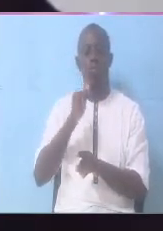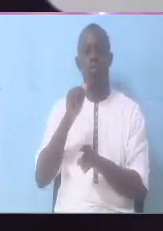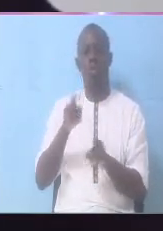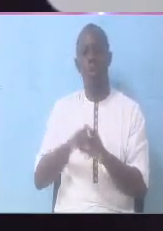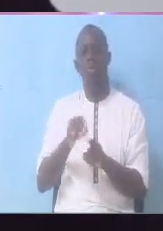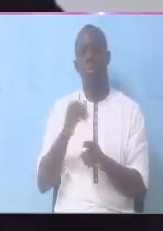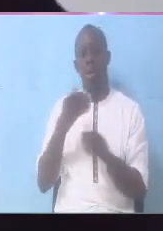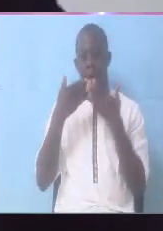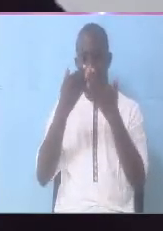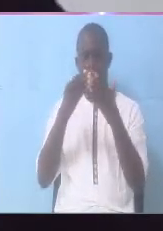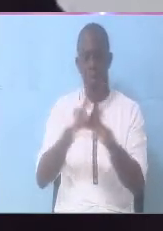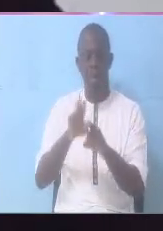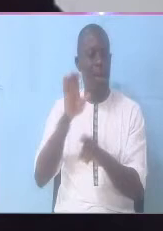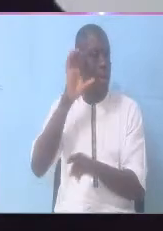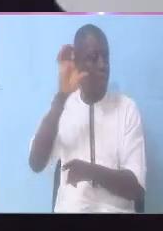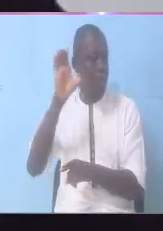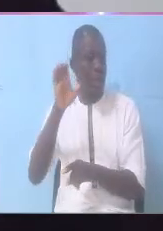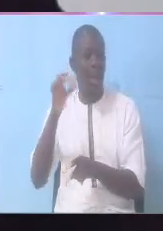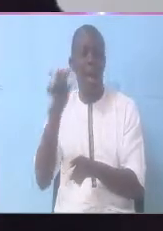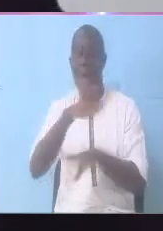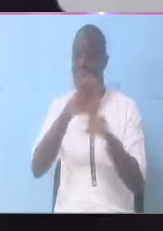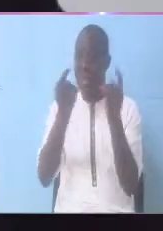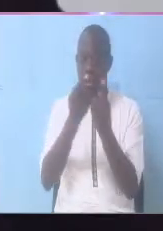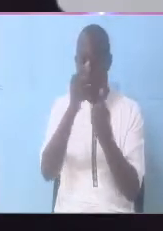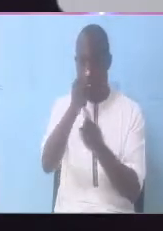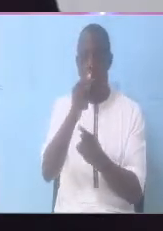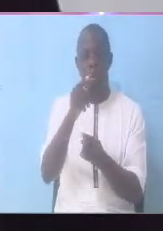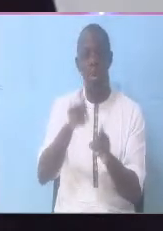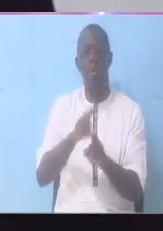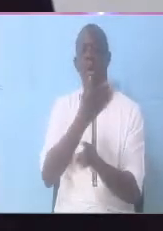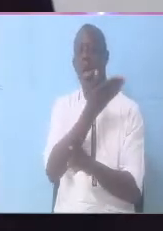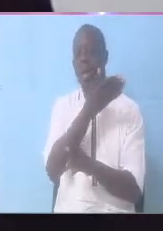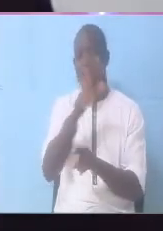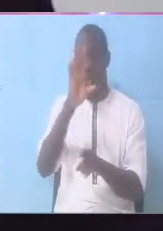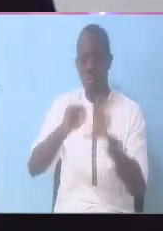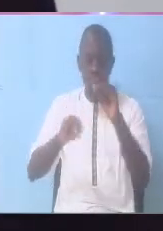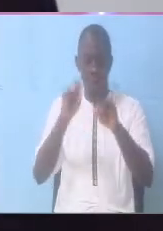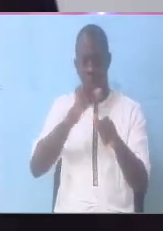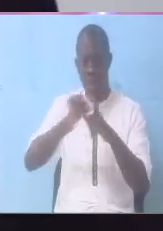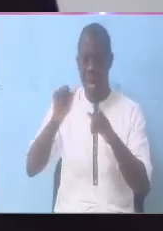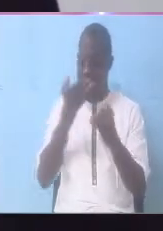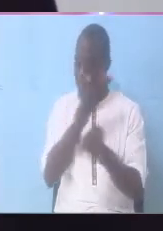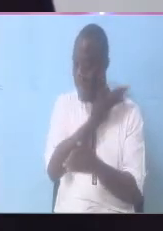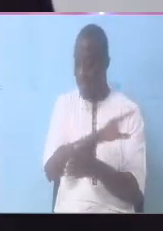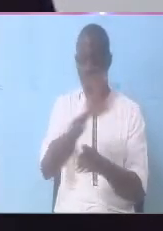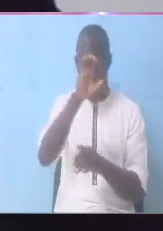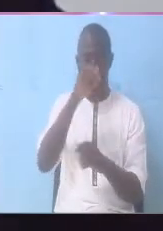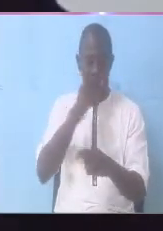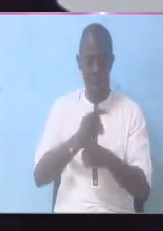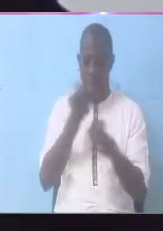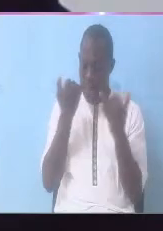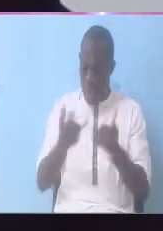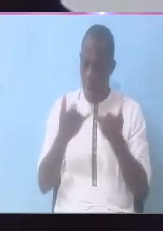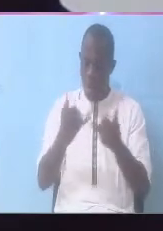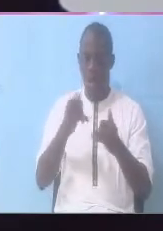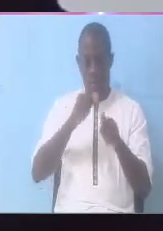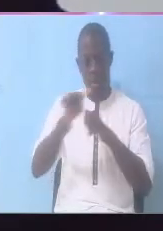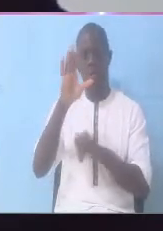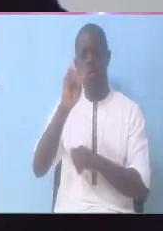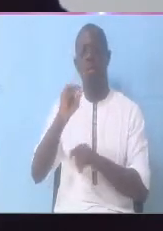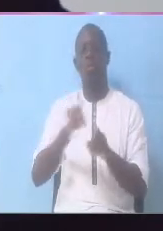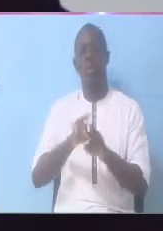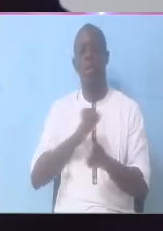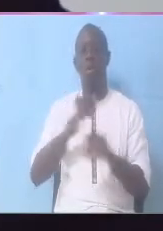to him, "Listen, whatever you are doing, leave the country ASAP as soon as possible. A group of coming, if they meet you there, you are gone." So he wanted to know who it is. I